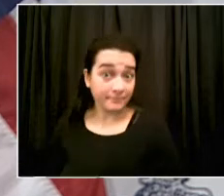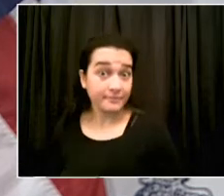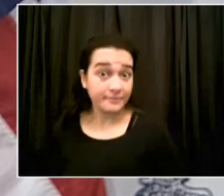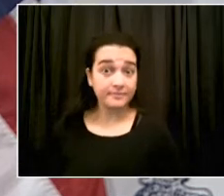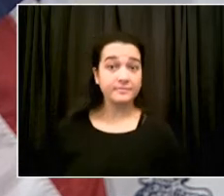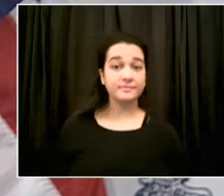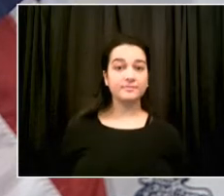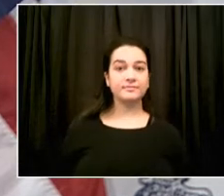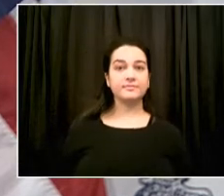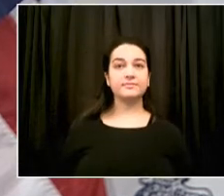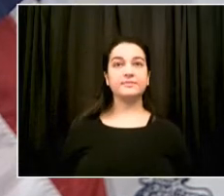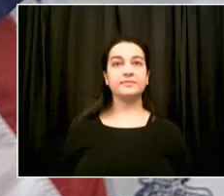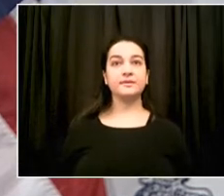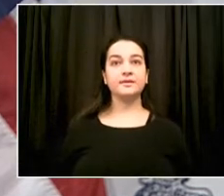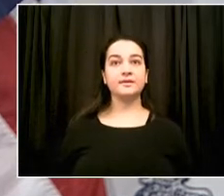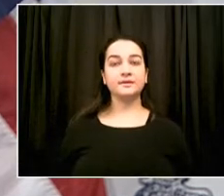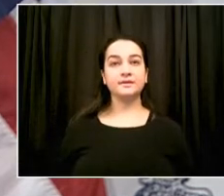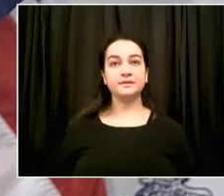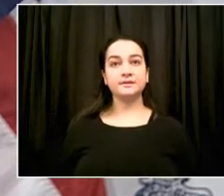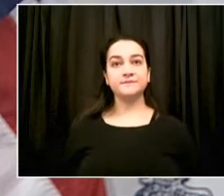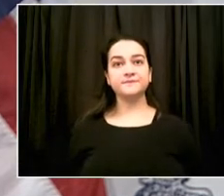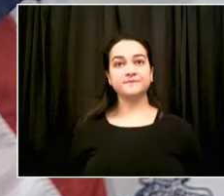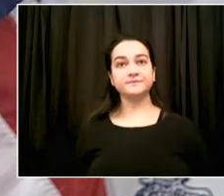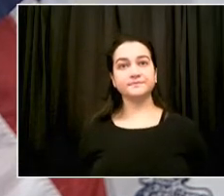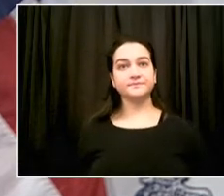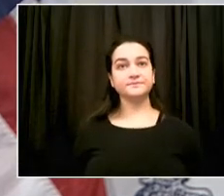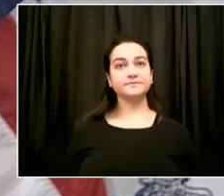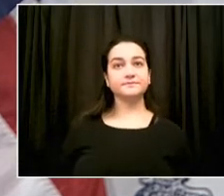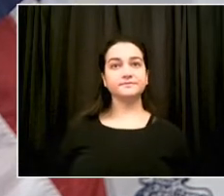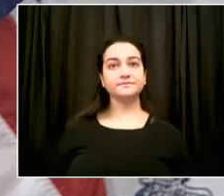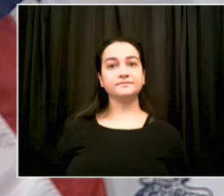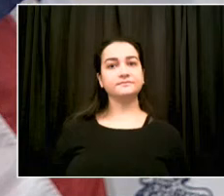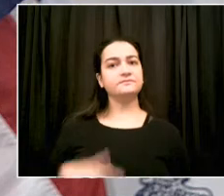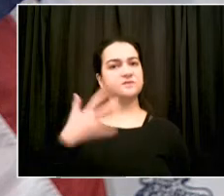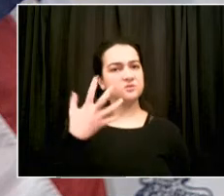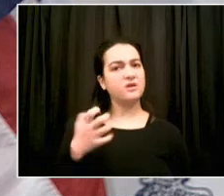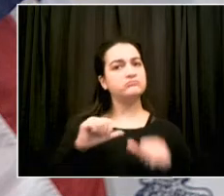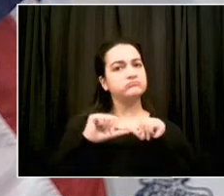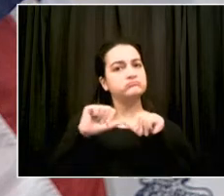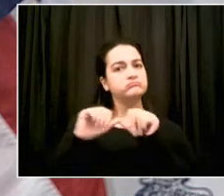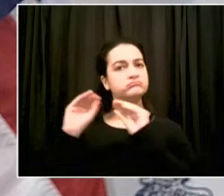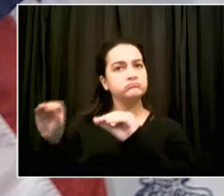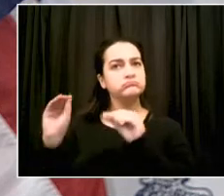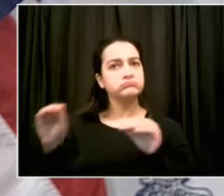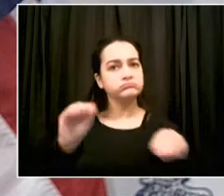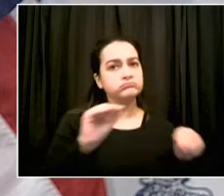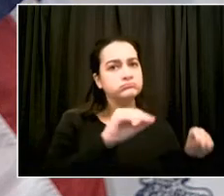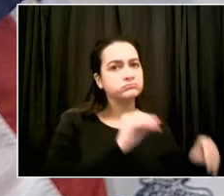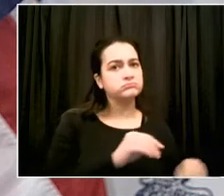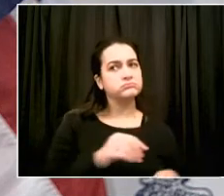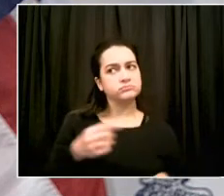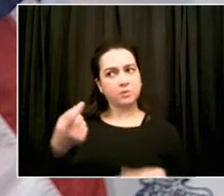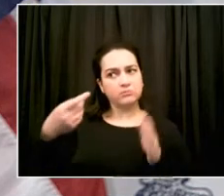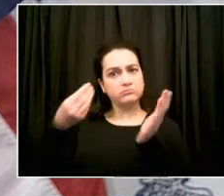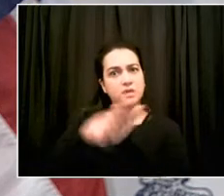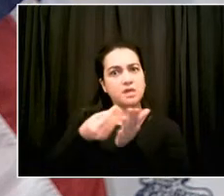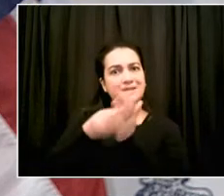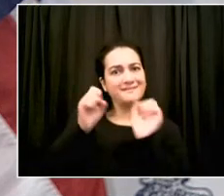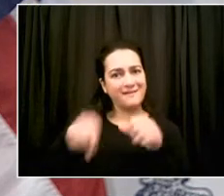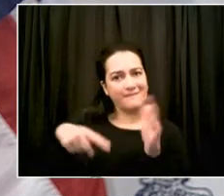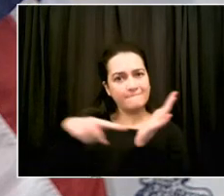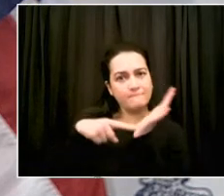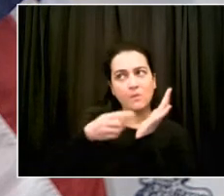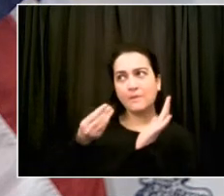want to express my thanks to everyone who's been a part of this. The whole team, folks at